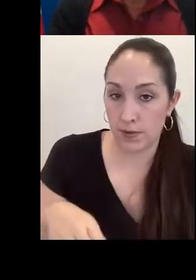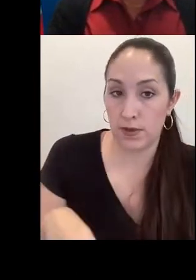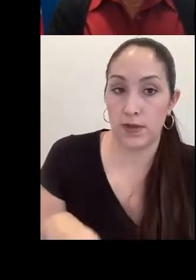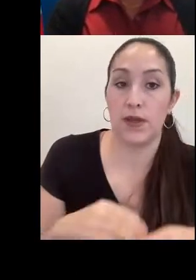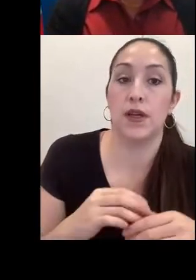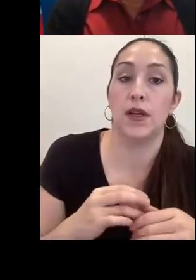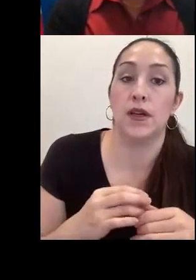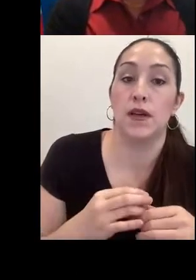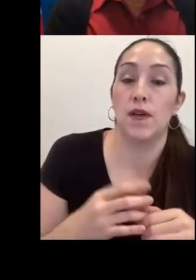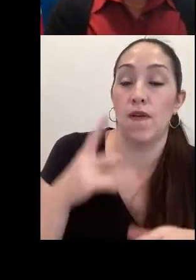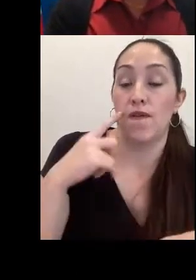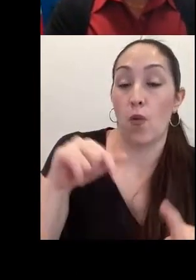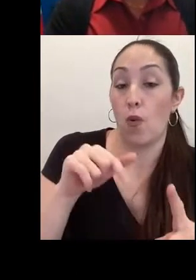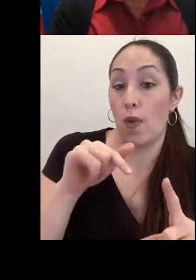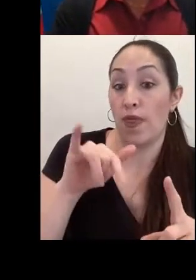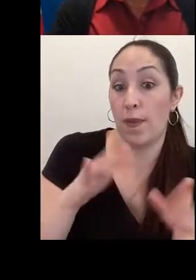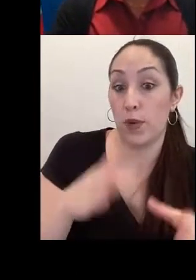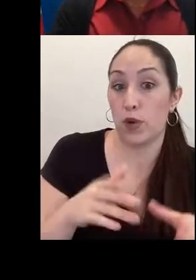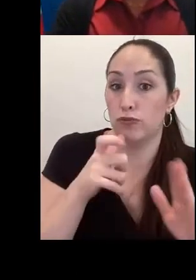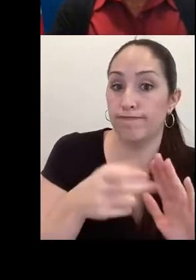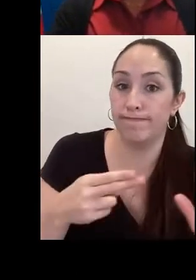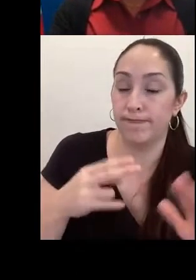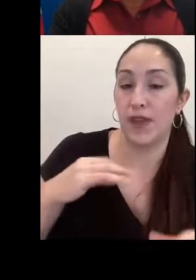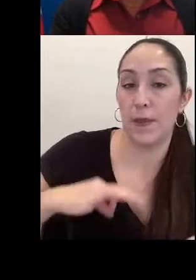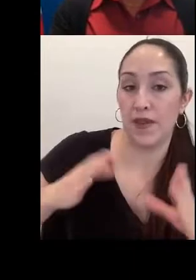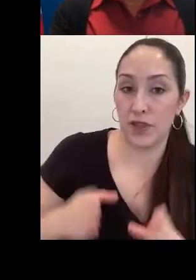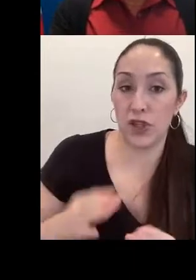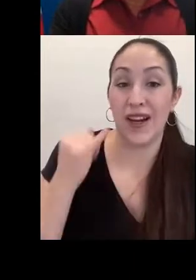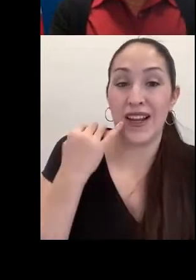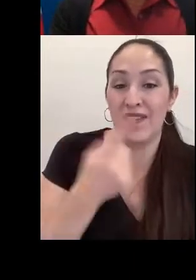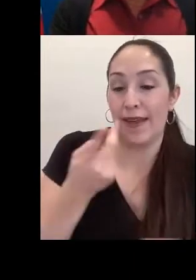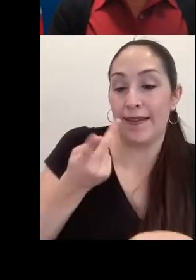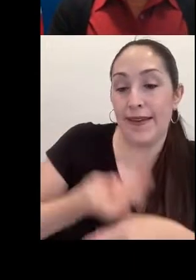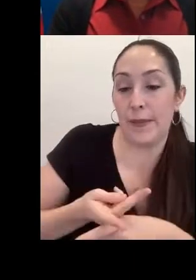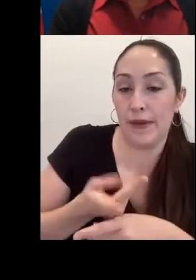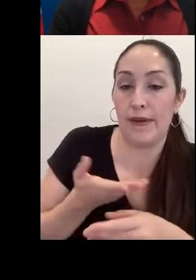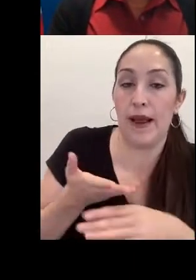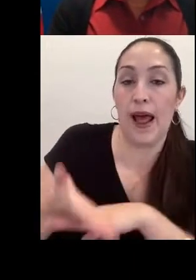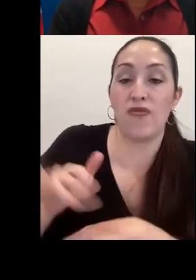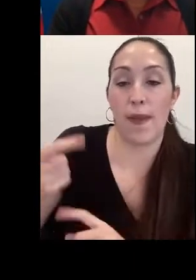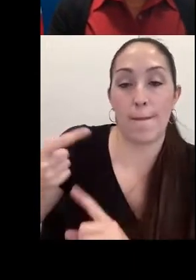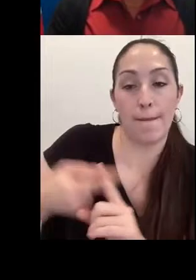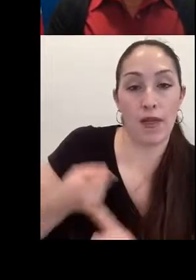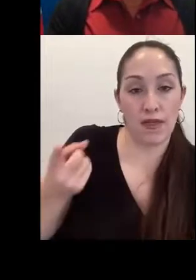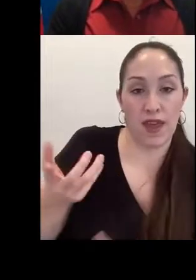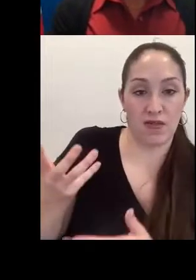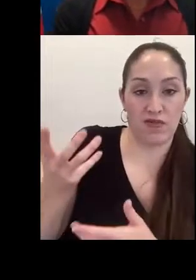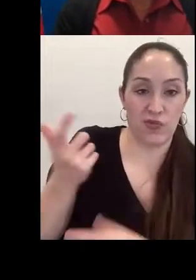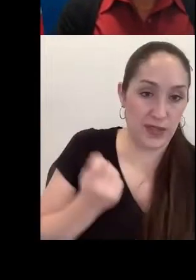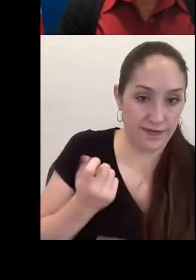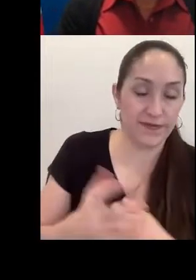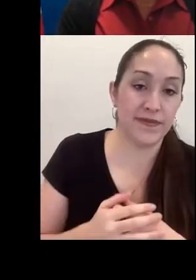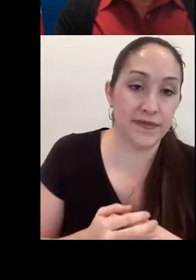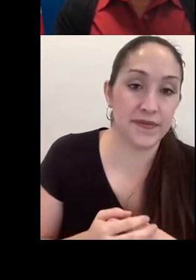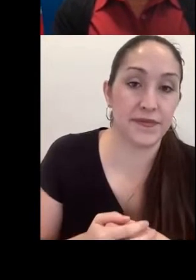resources if he or she retains it beyond the month received. This exclusion applies while the